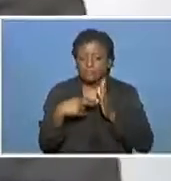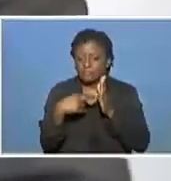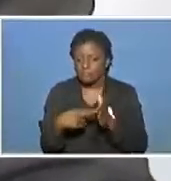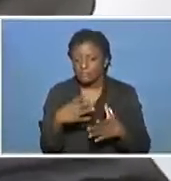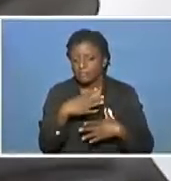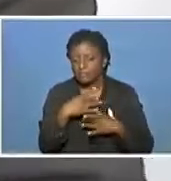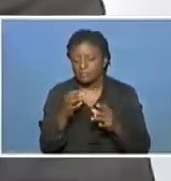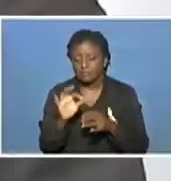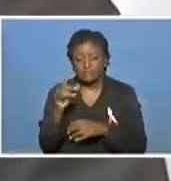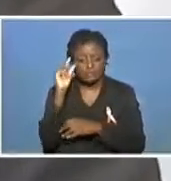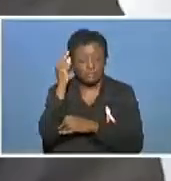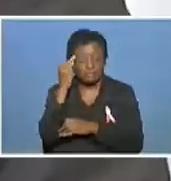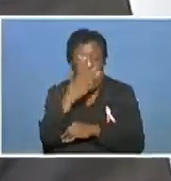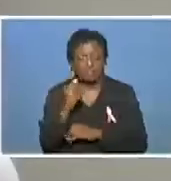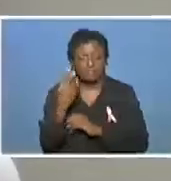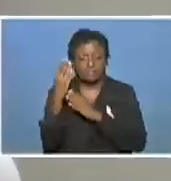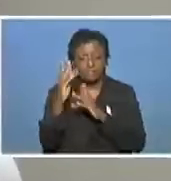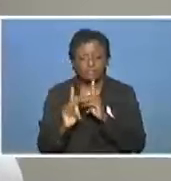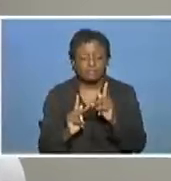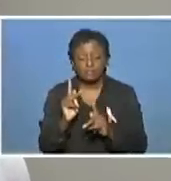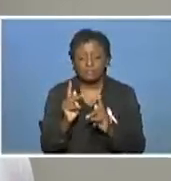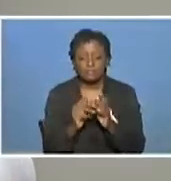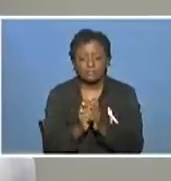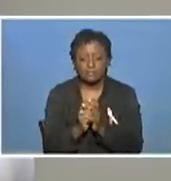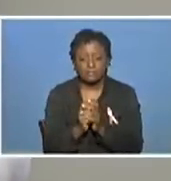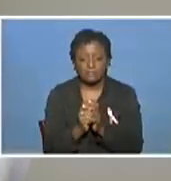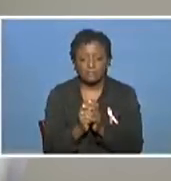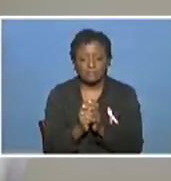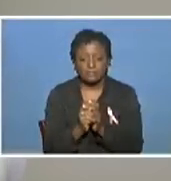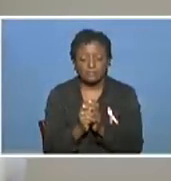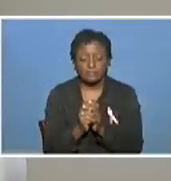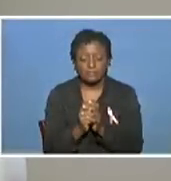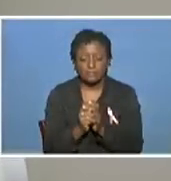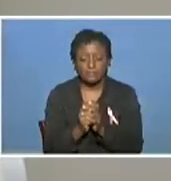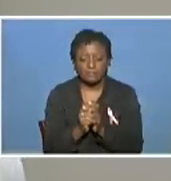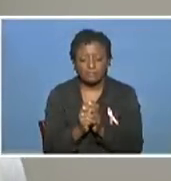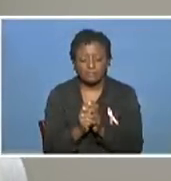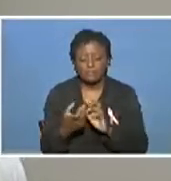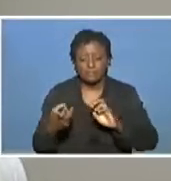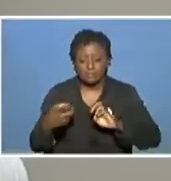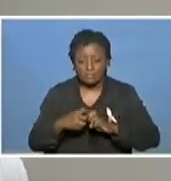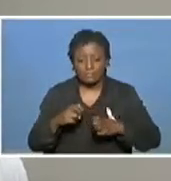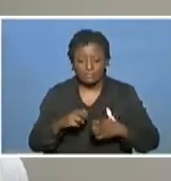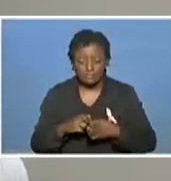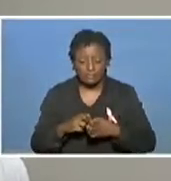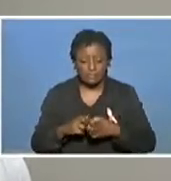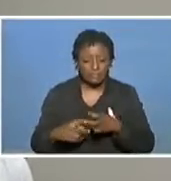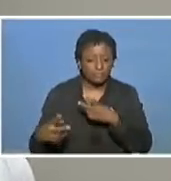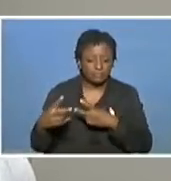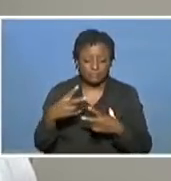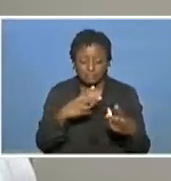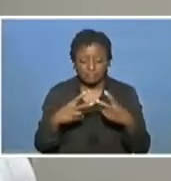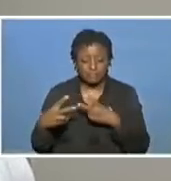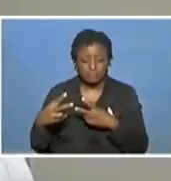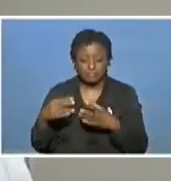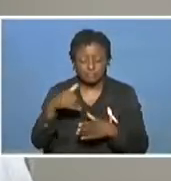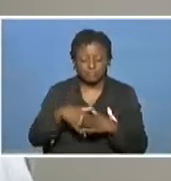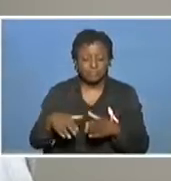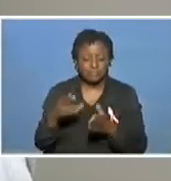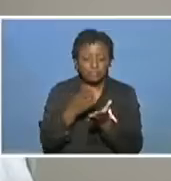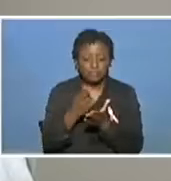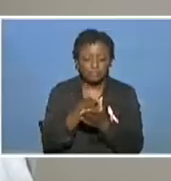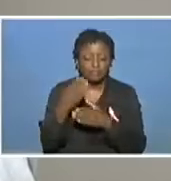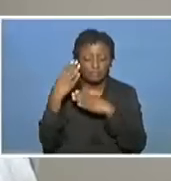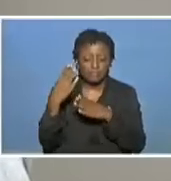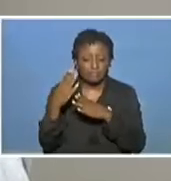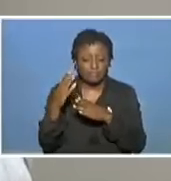of the government and the Bahamian people. The turmoil in Haiti and the Bahamas government's commitment to